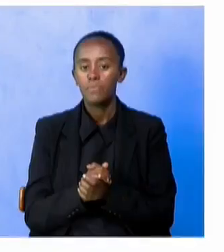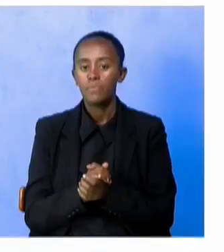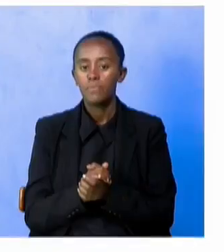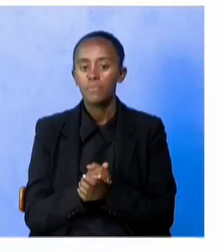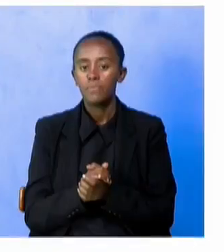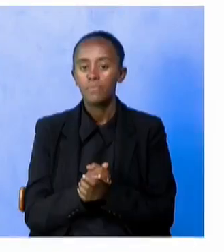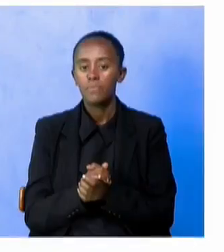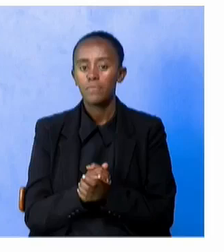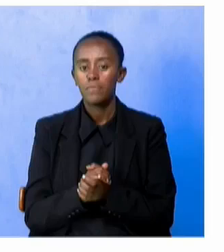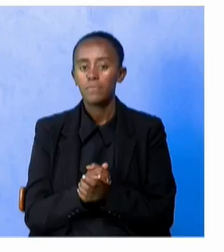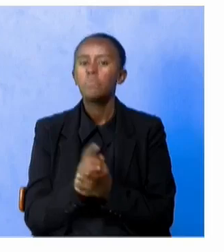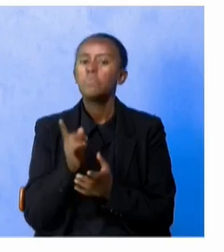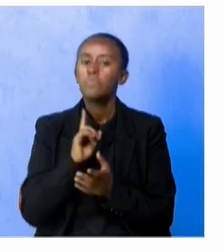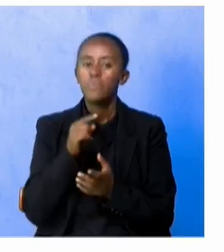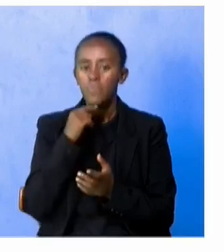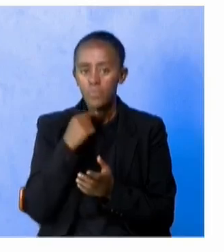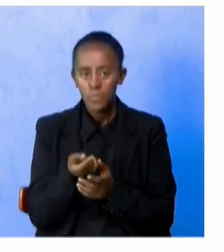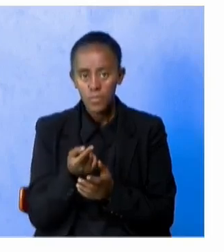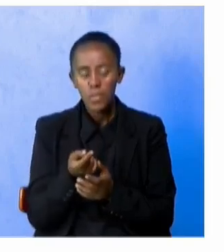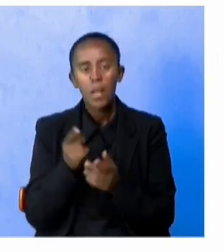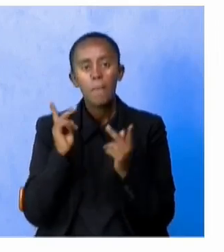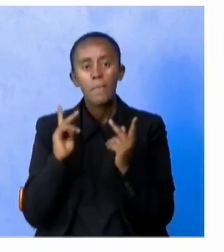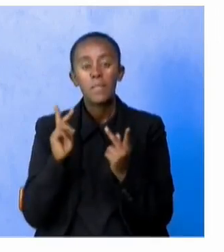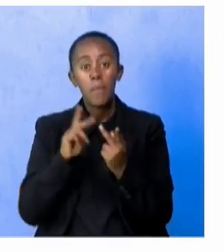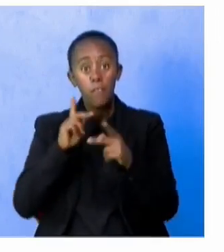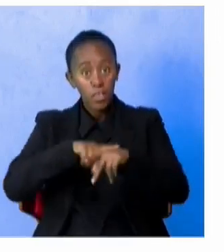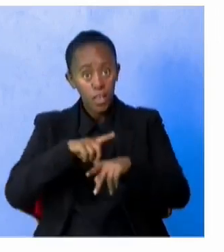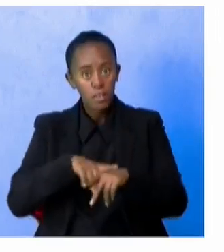present perfect tense,